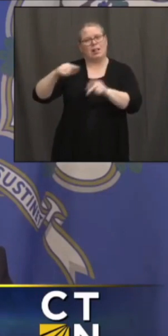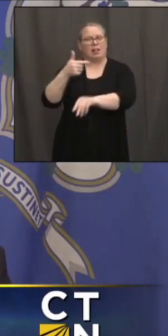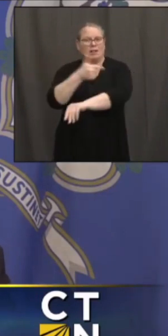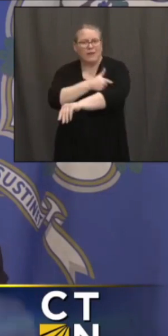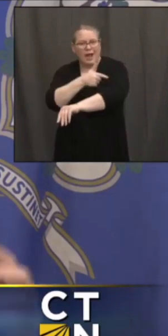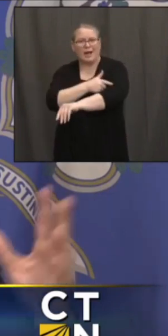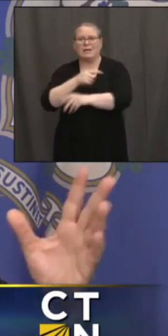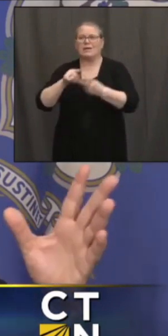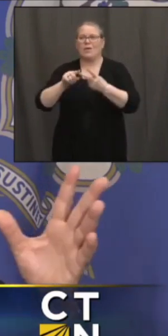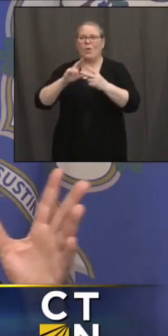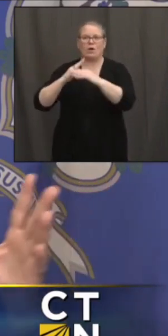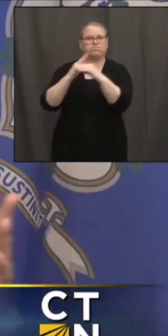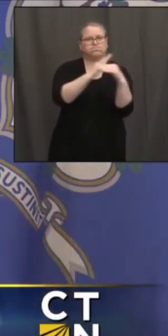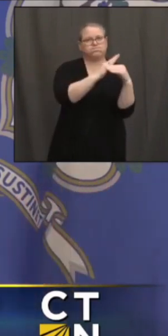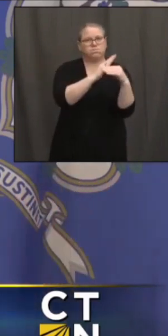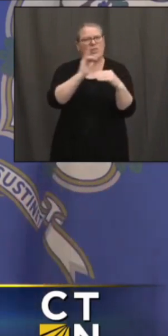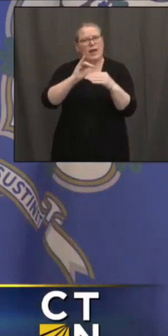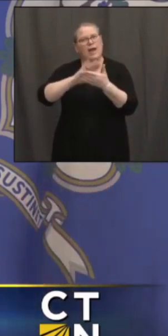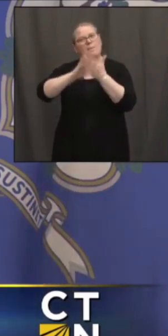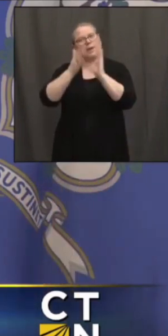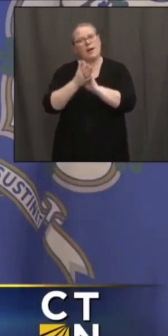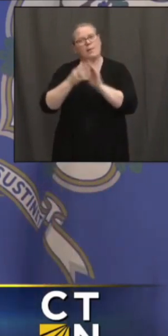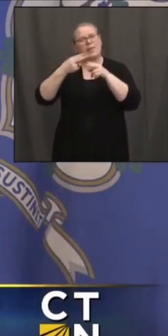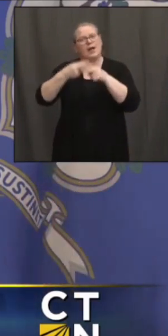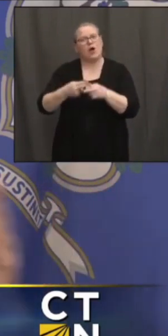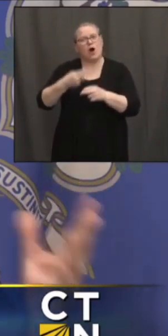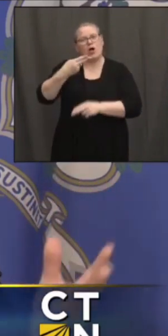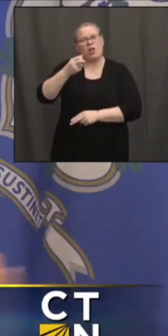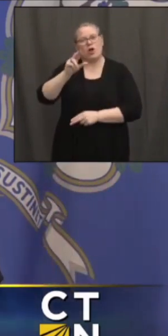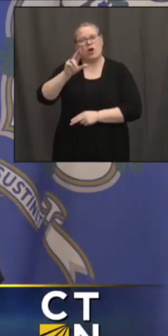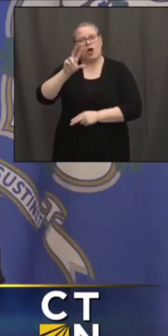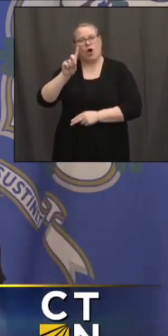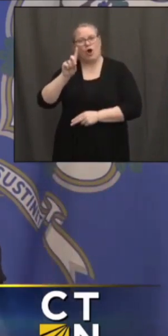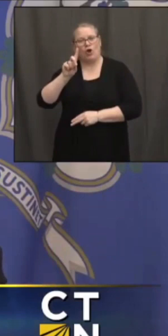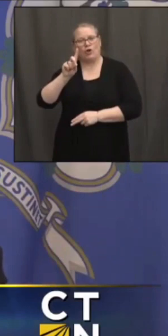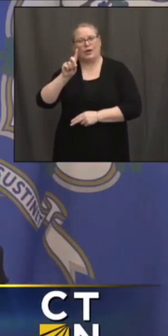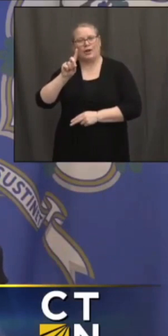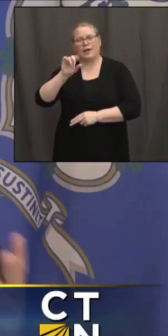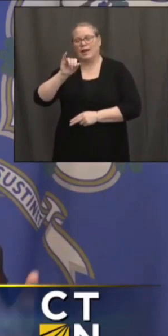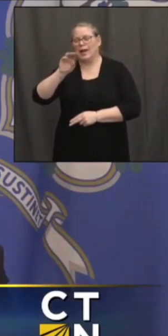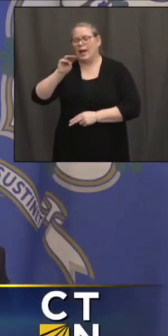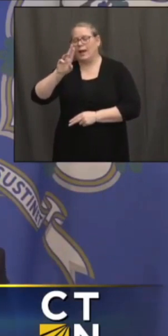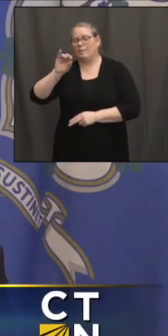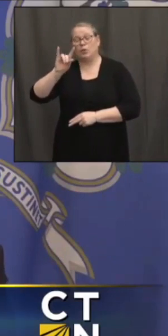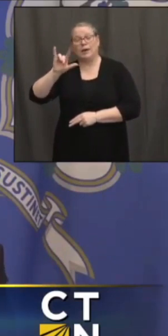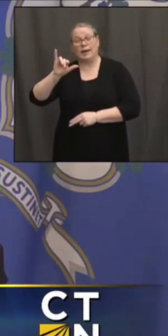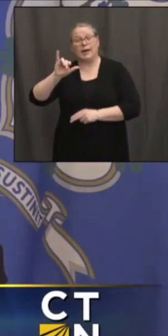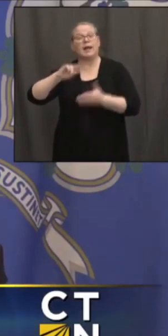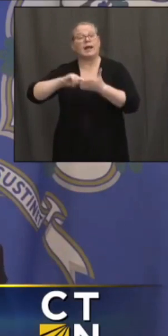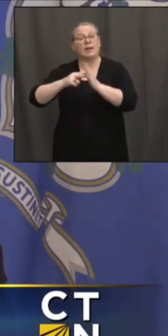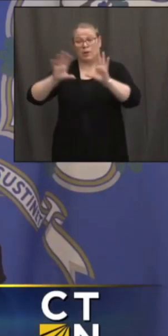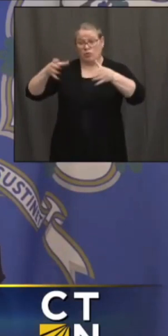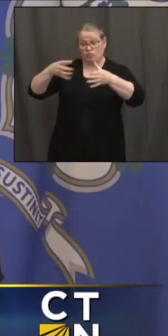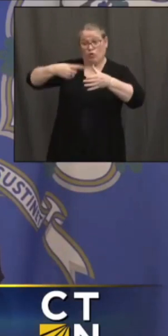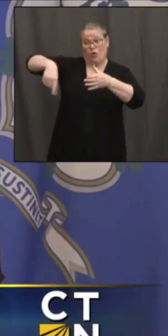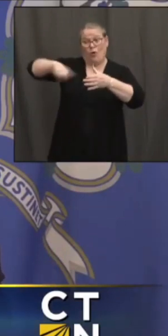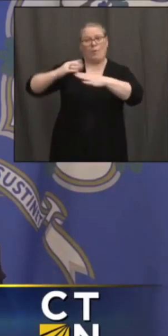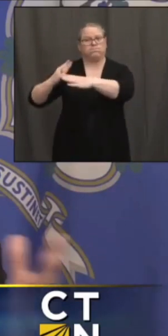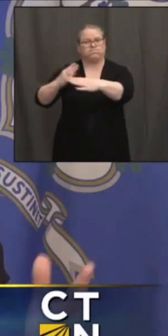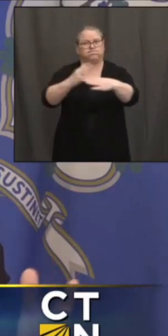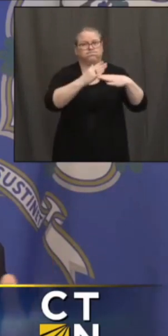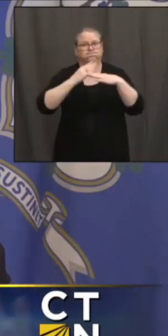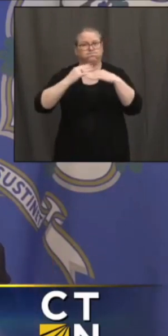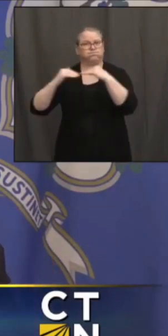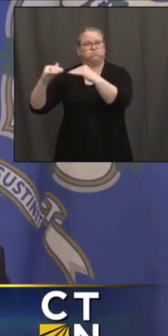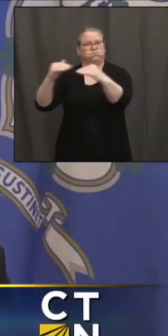Governors Association, trying to work back from September 1 and see what are the number of doses we need in a state like